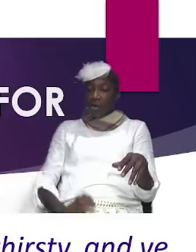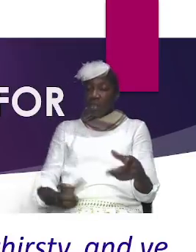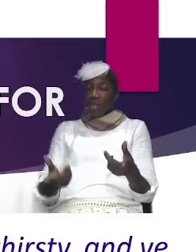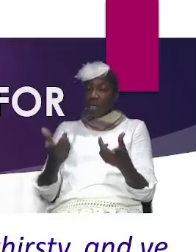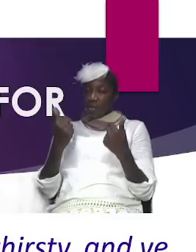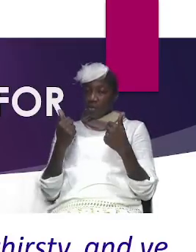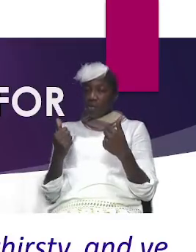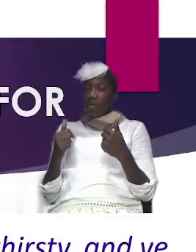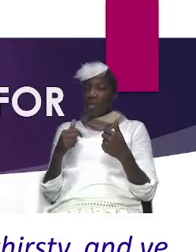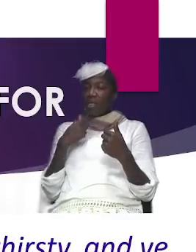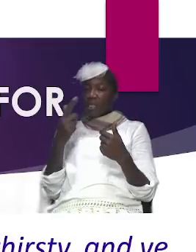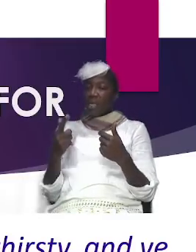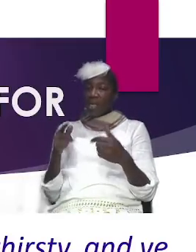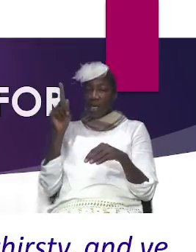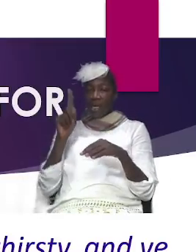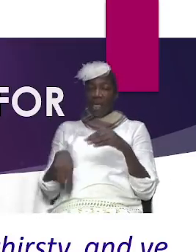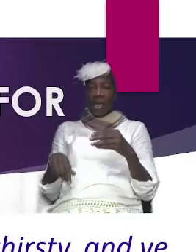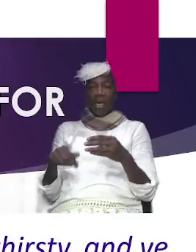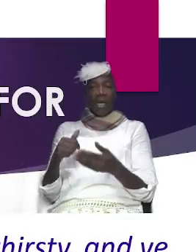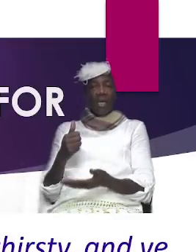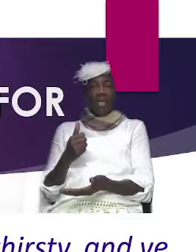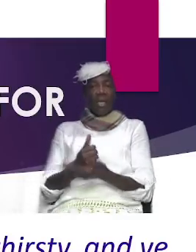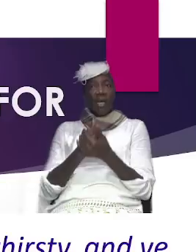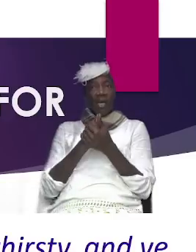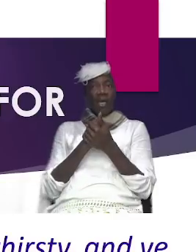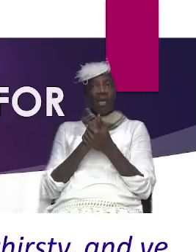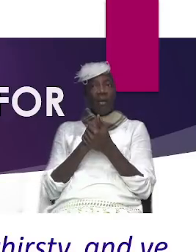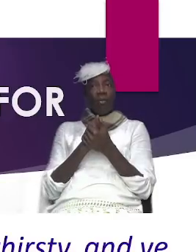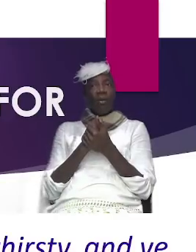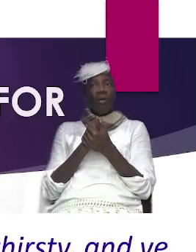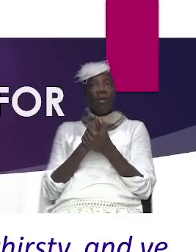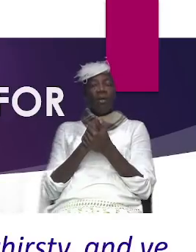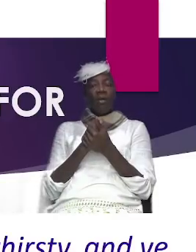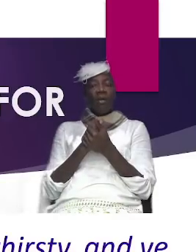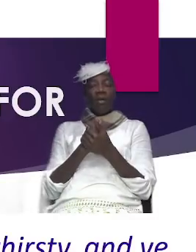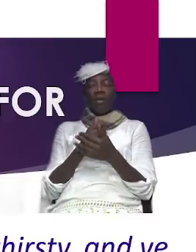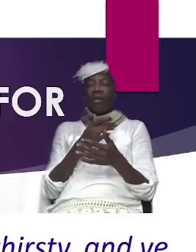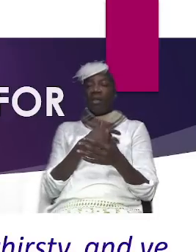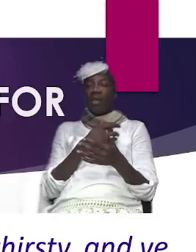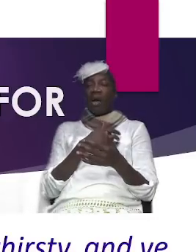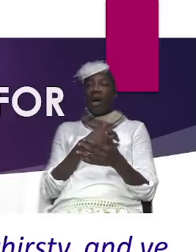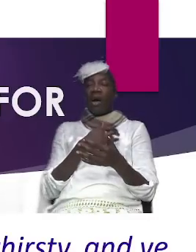say, please, I can't even make. And you see, when we do these things,